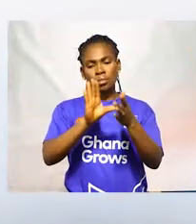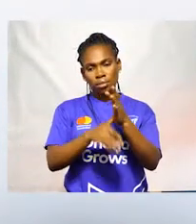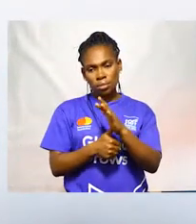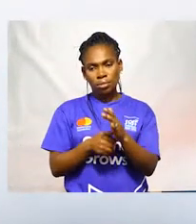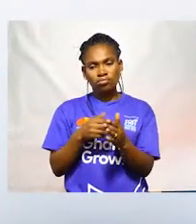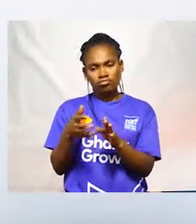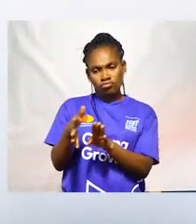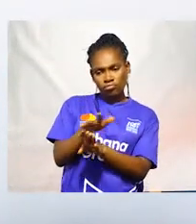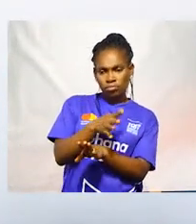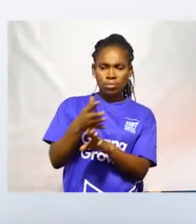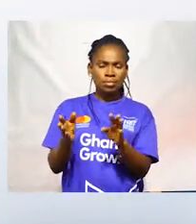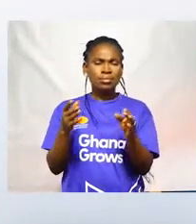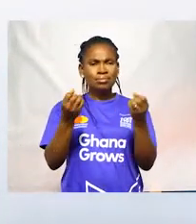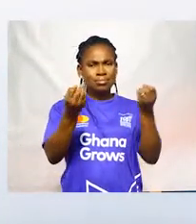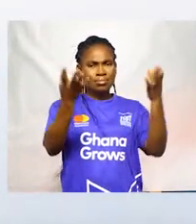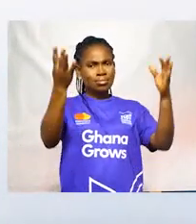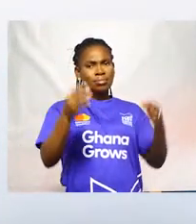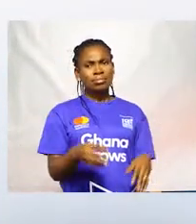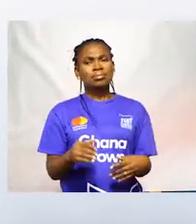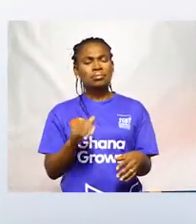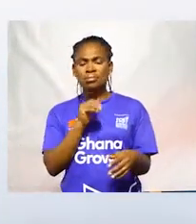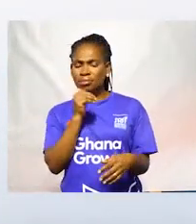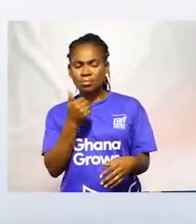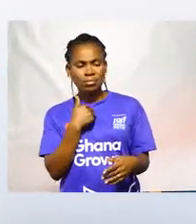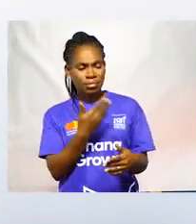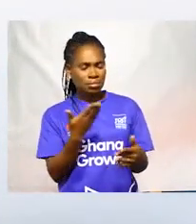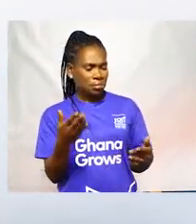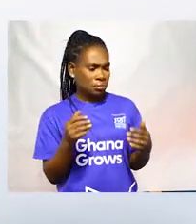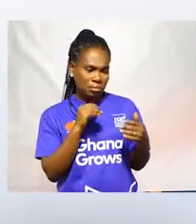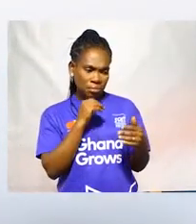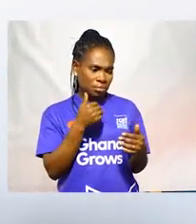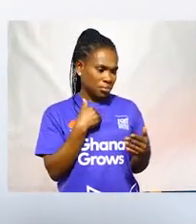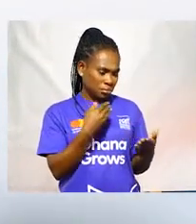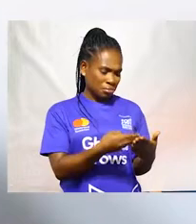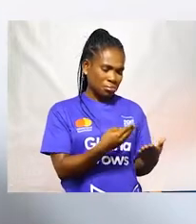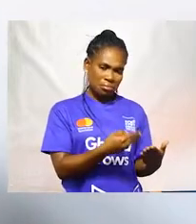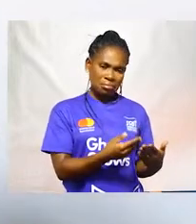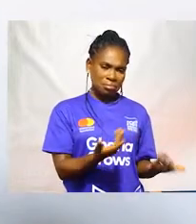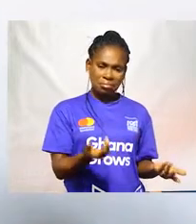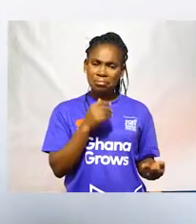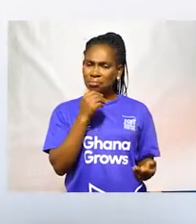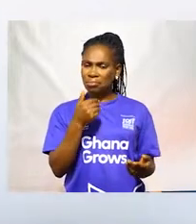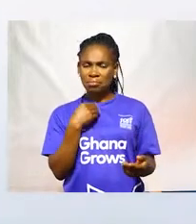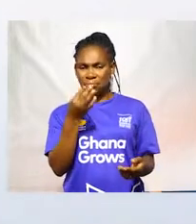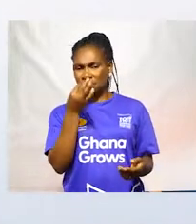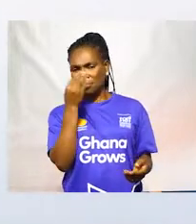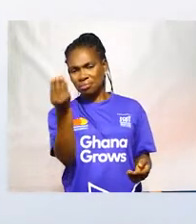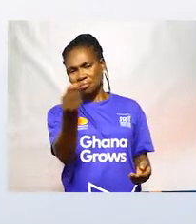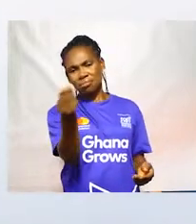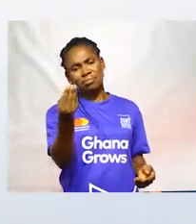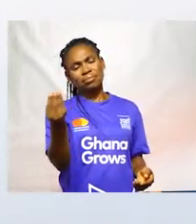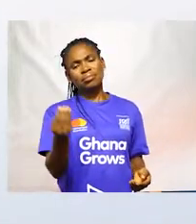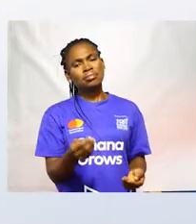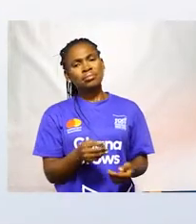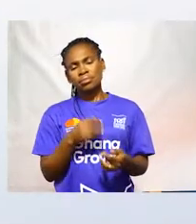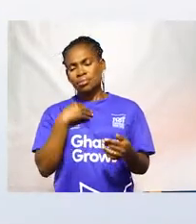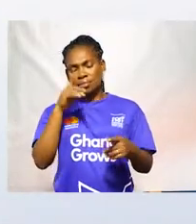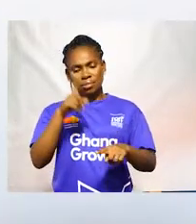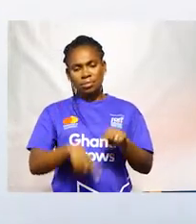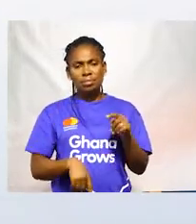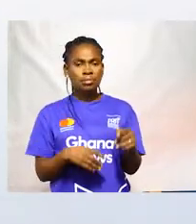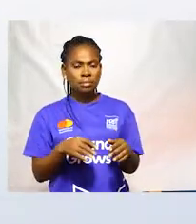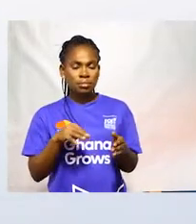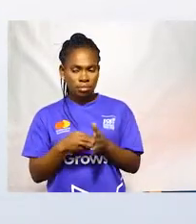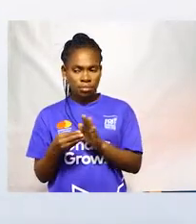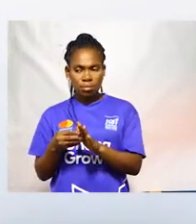So they say, oh, we have this amount of money. It can't even feed us, let alone the rest of the people, just